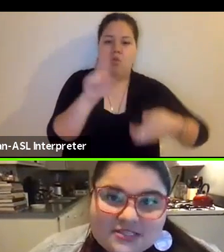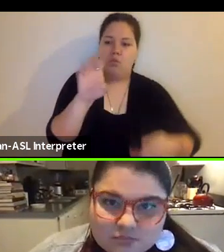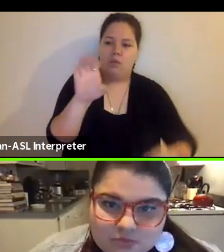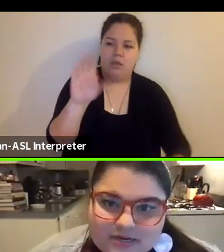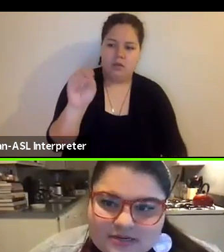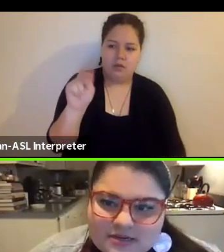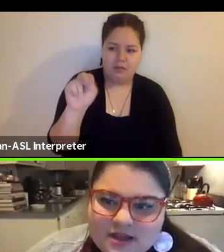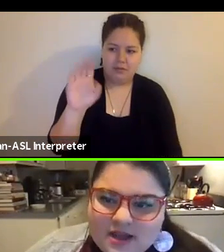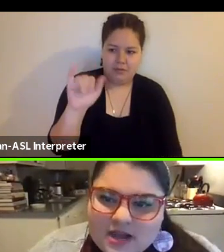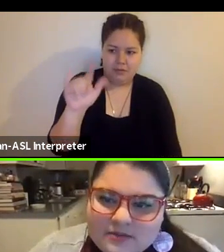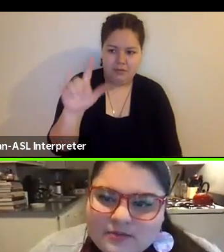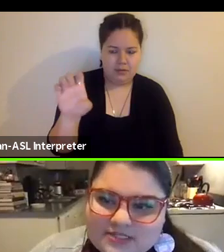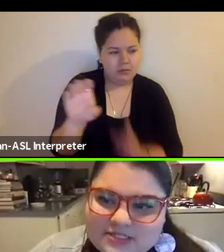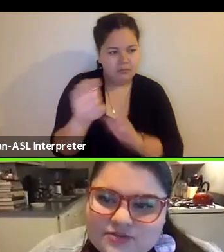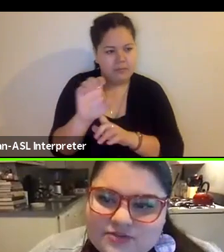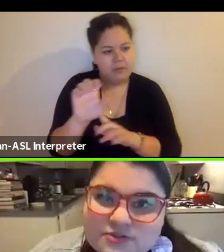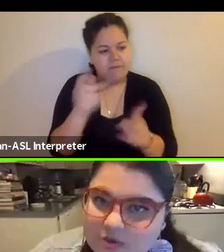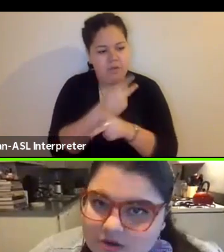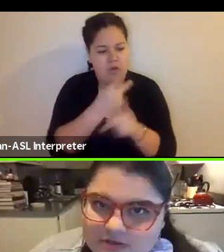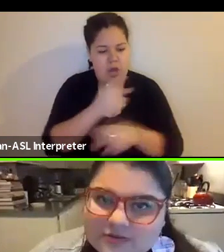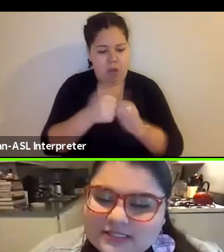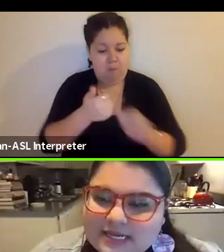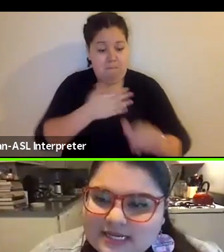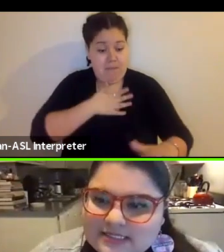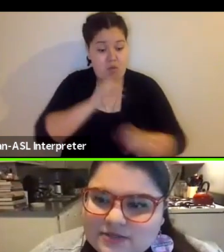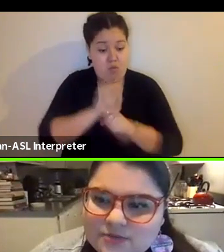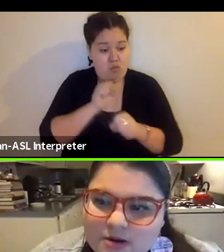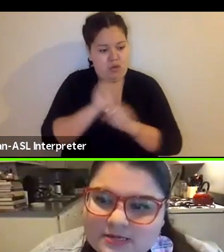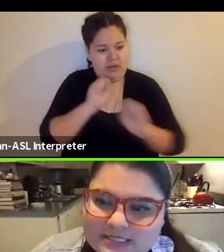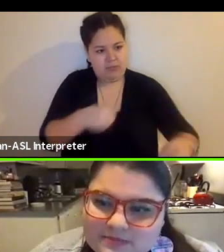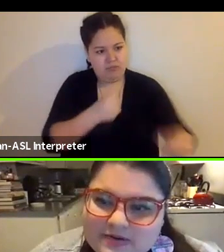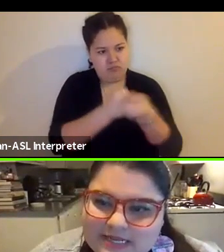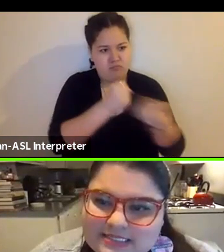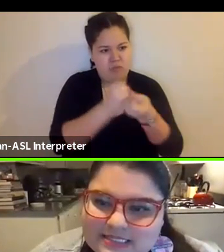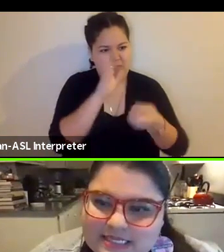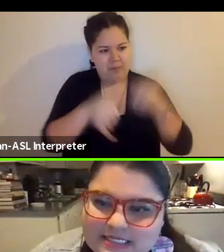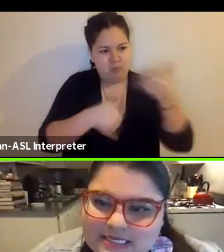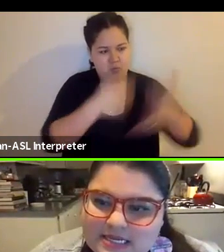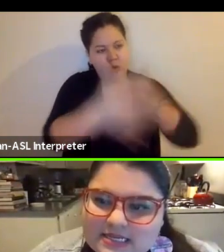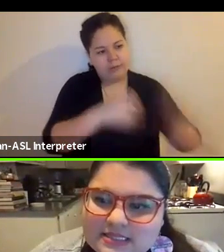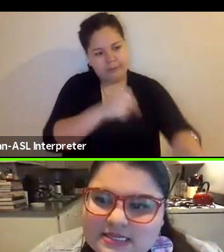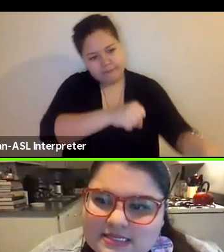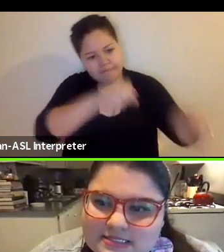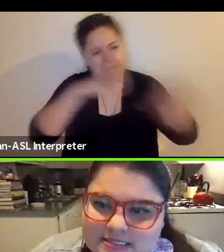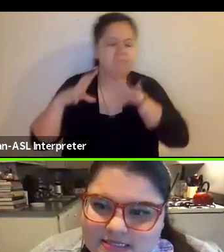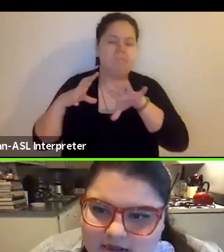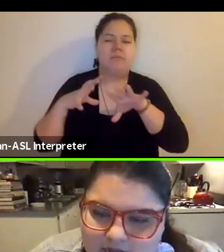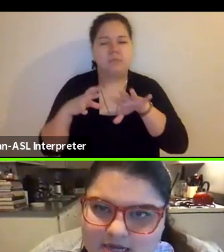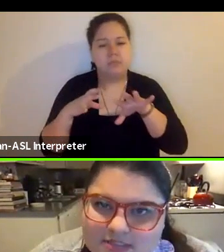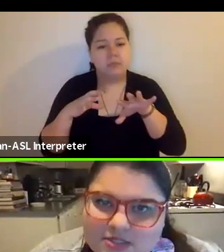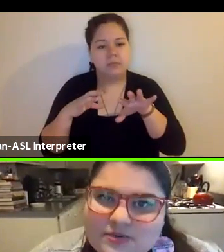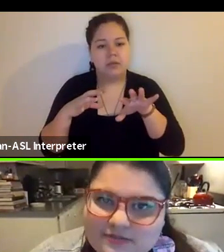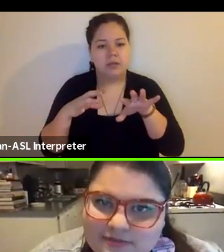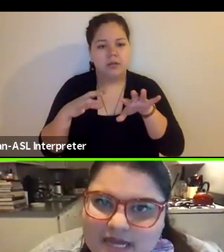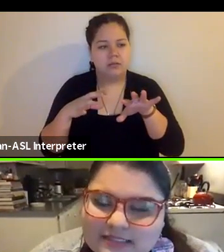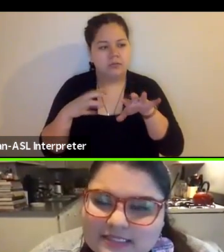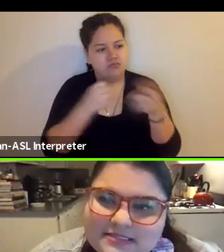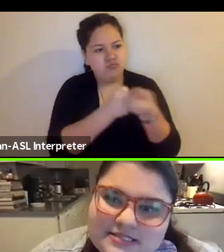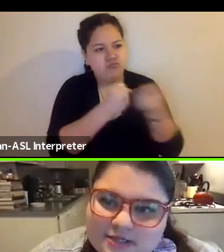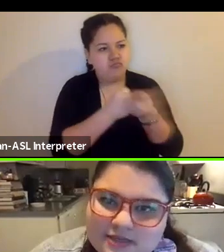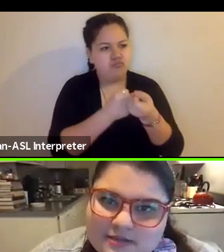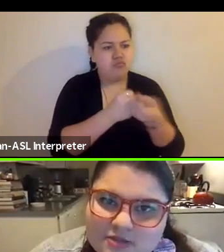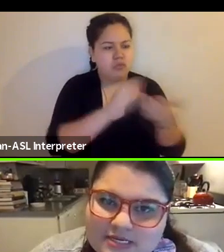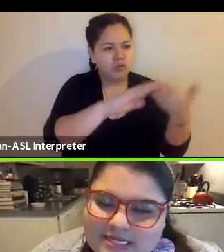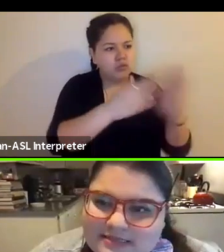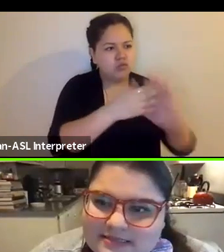create just work? While centering those who are on the front line and who are experiencing these ongoing